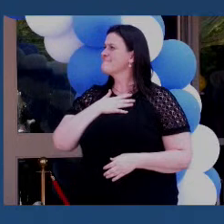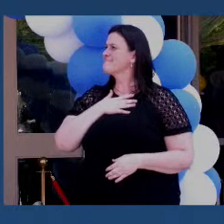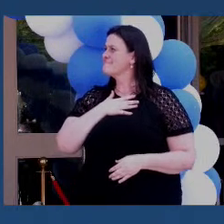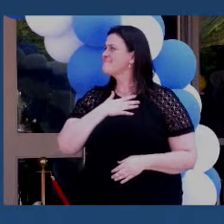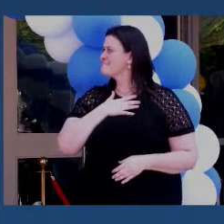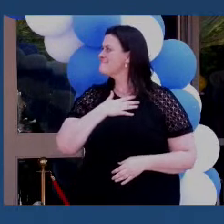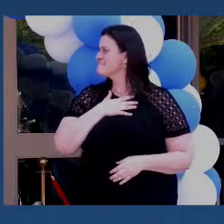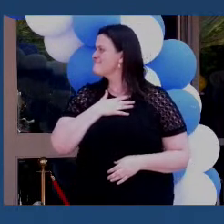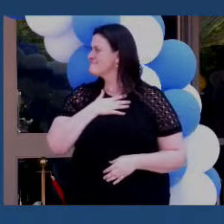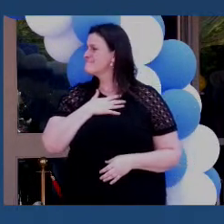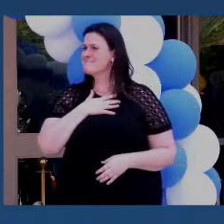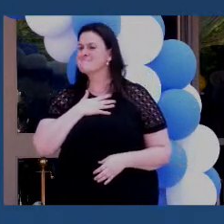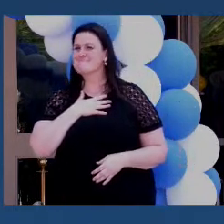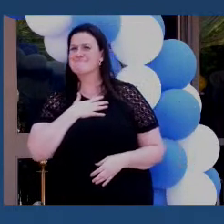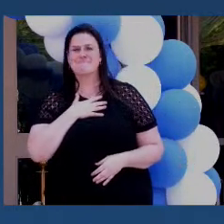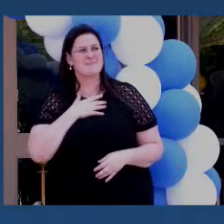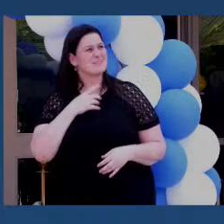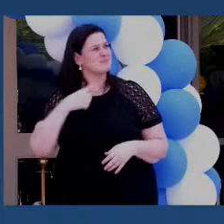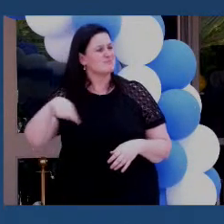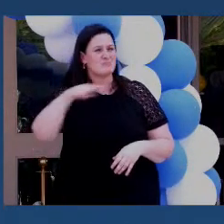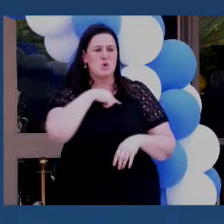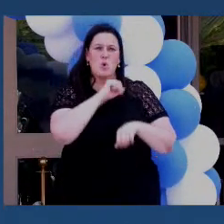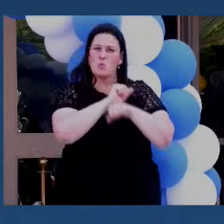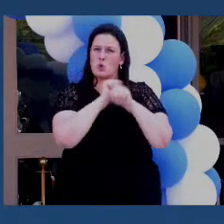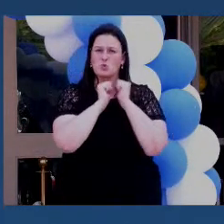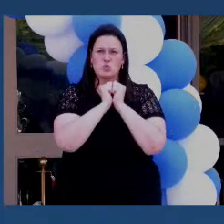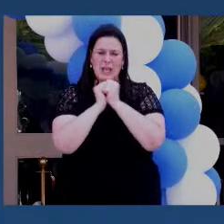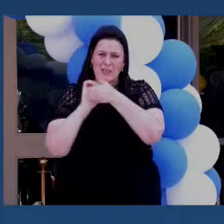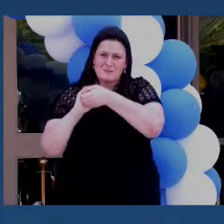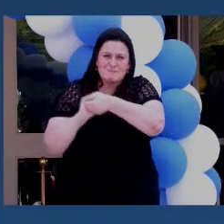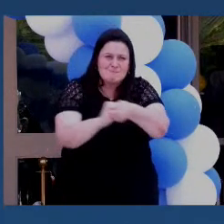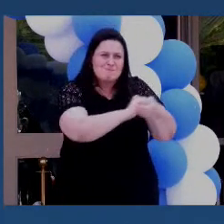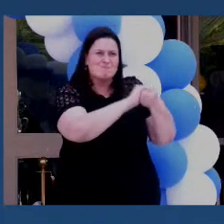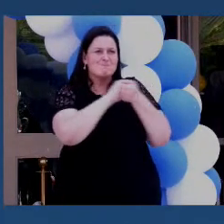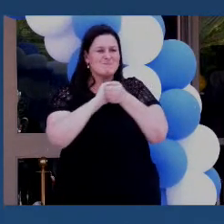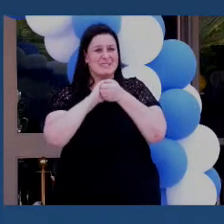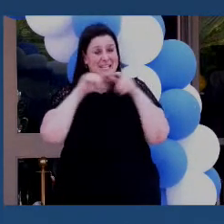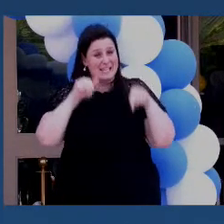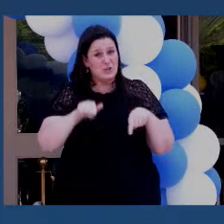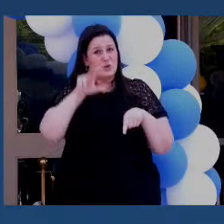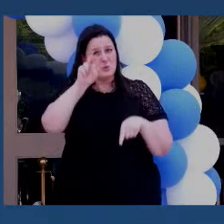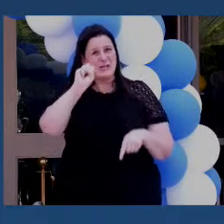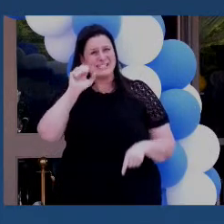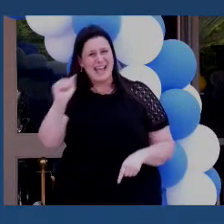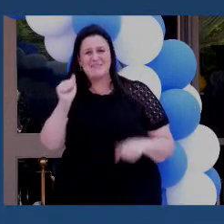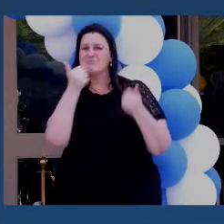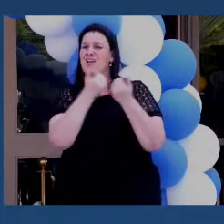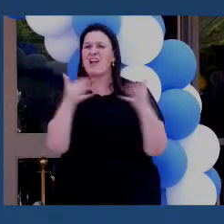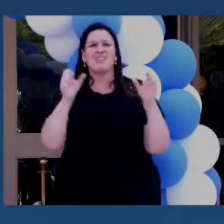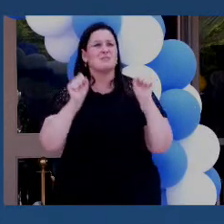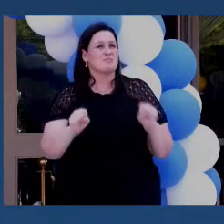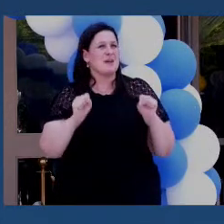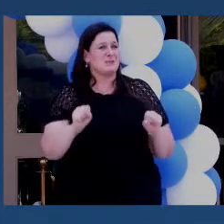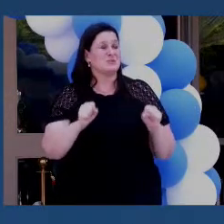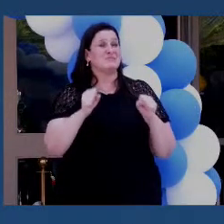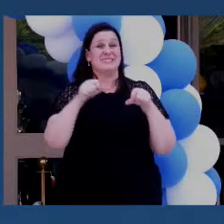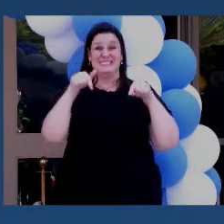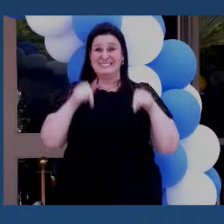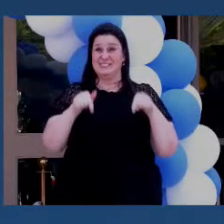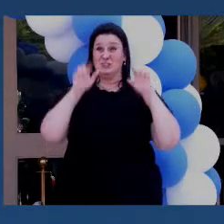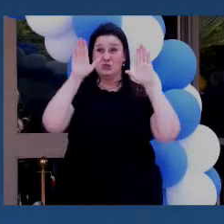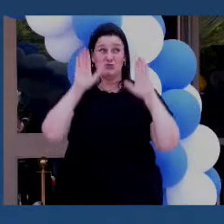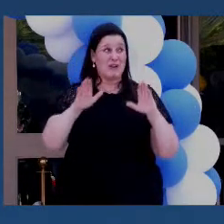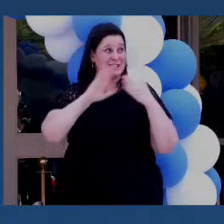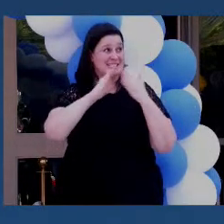you stick together, anything's possible here in the United States of America, and anything is possible here in our great